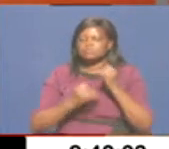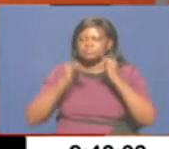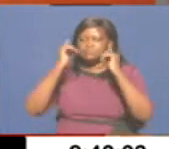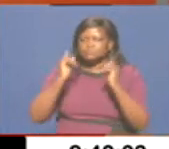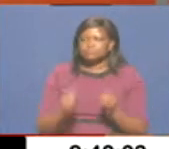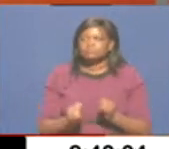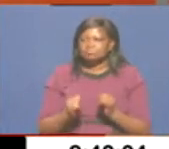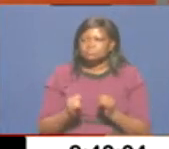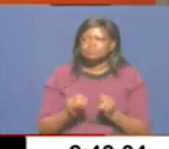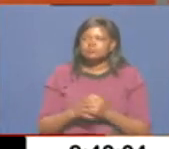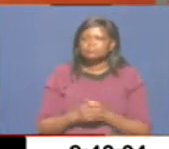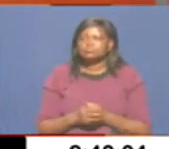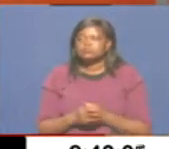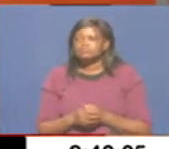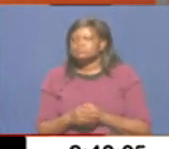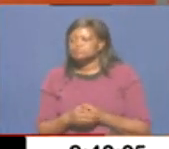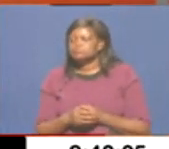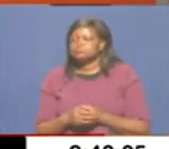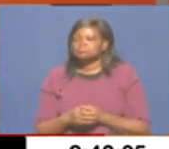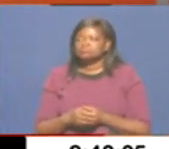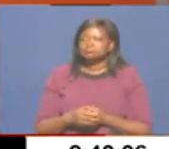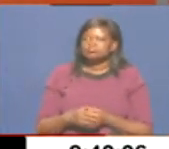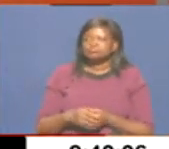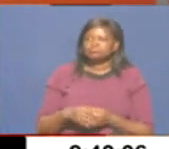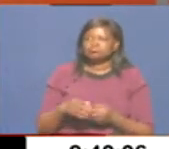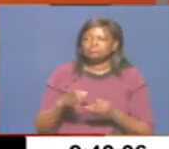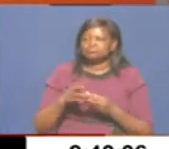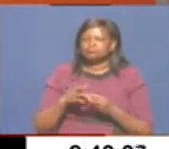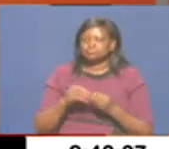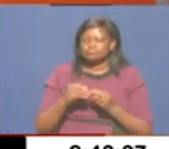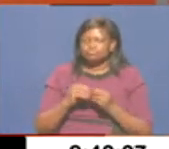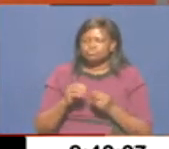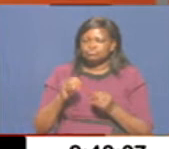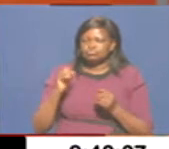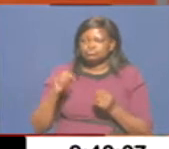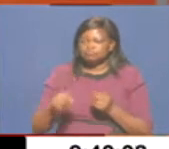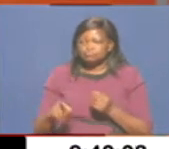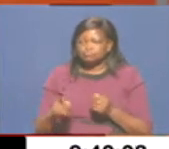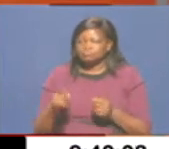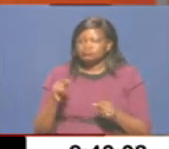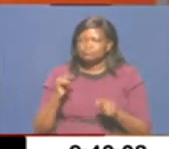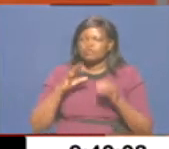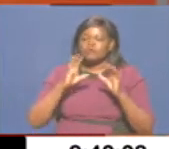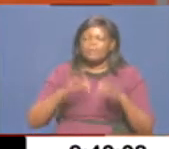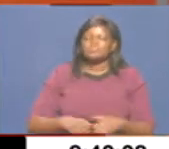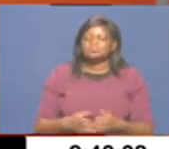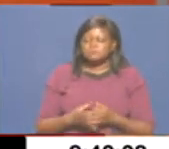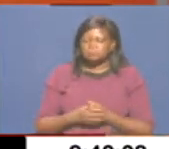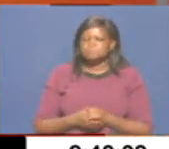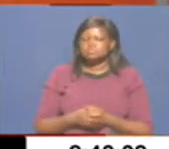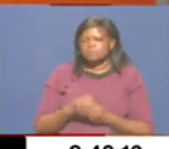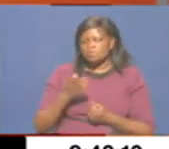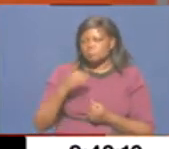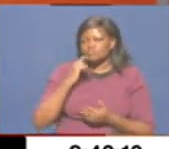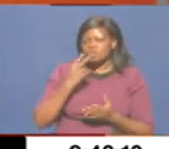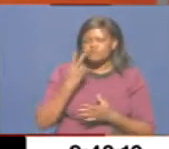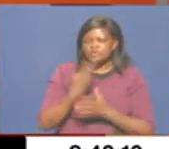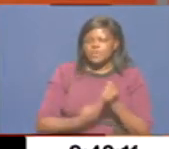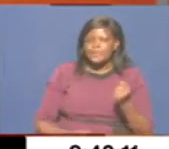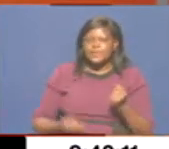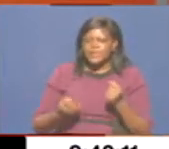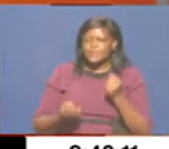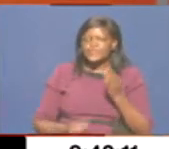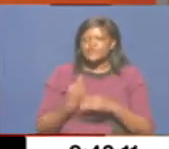and hybrid cotton seeds. Various farmers in the semi-arid county say they have doubled their production since the hybrid